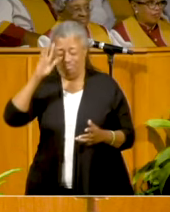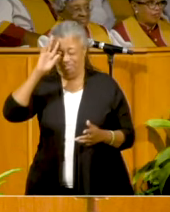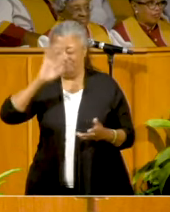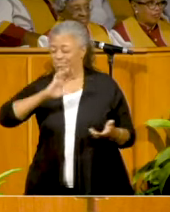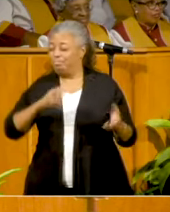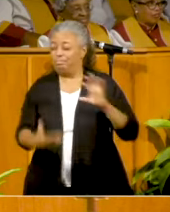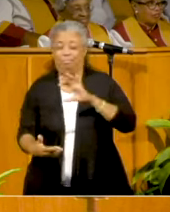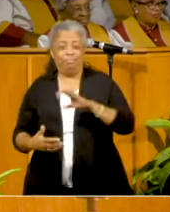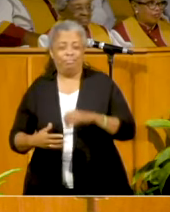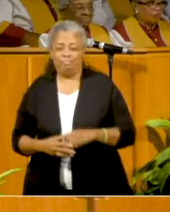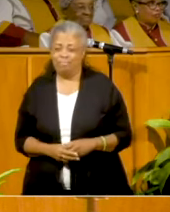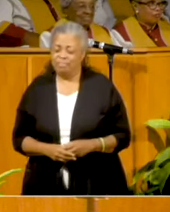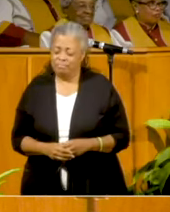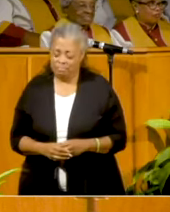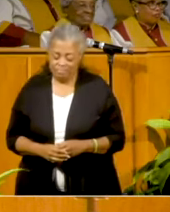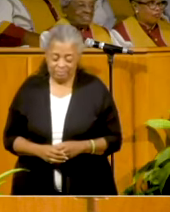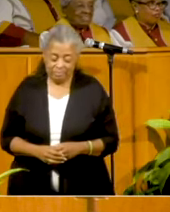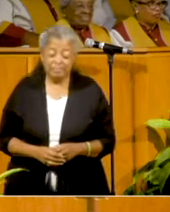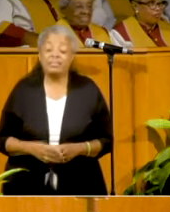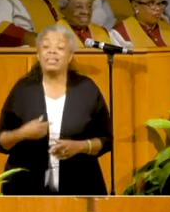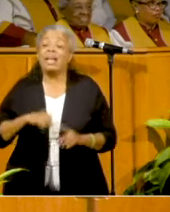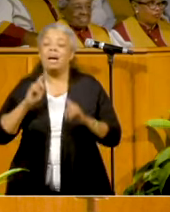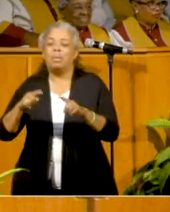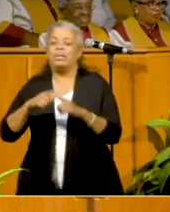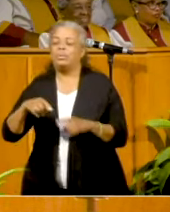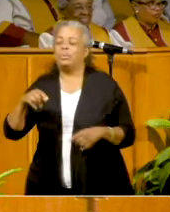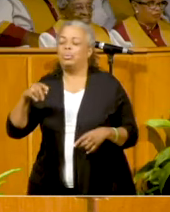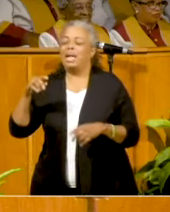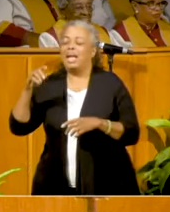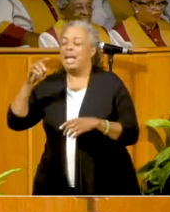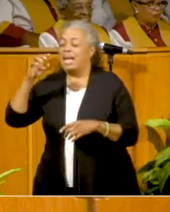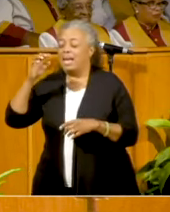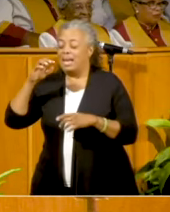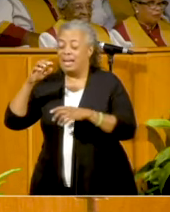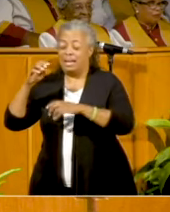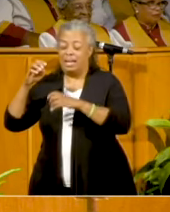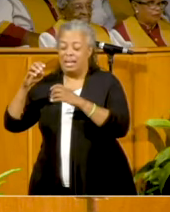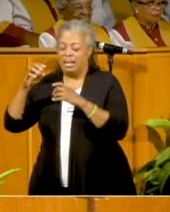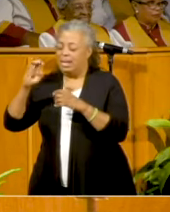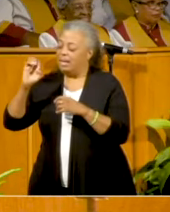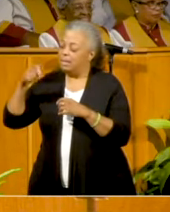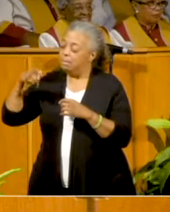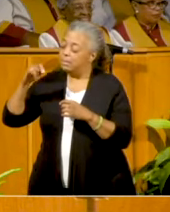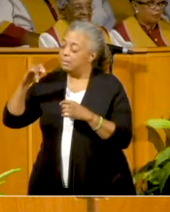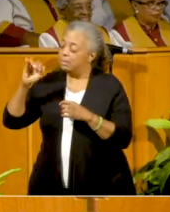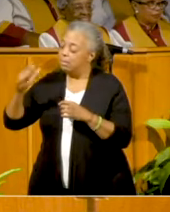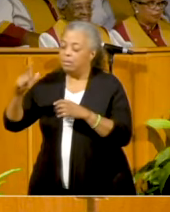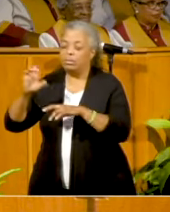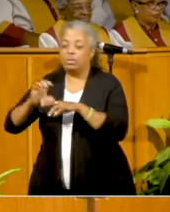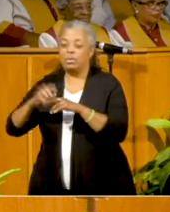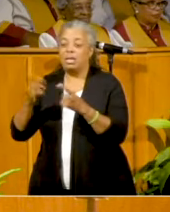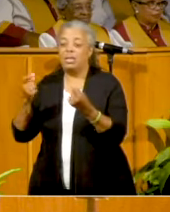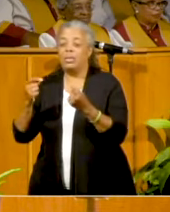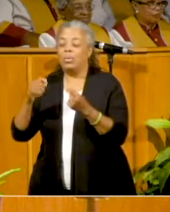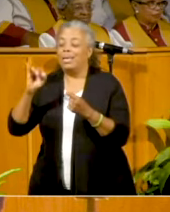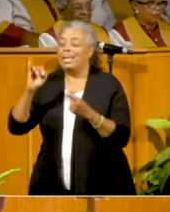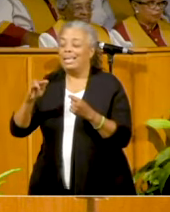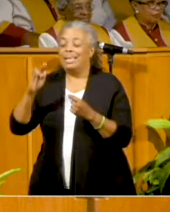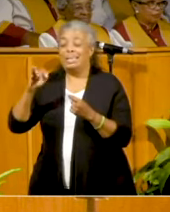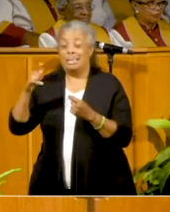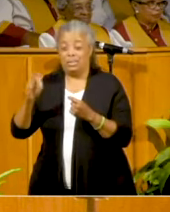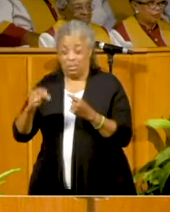up. I went to an Episcopal church and communion was intinction. Everyone say